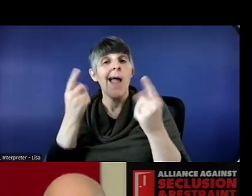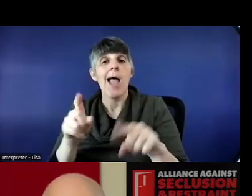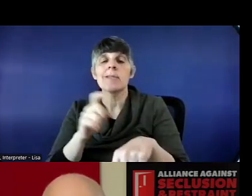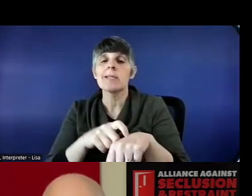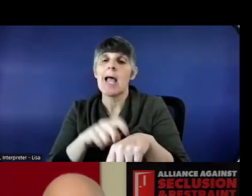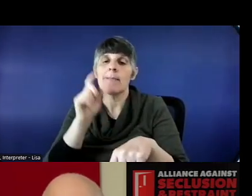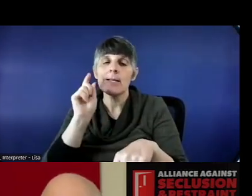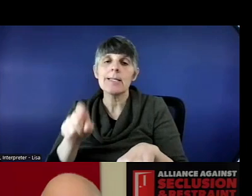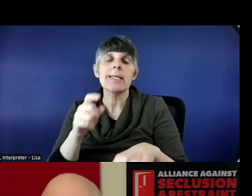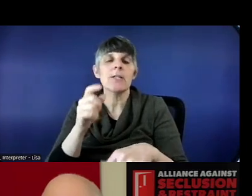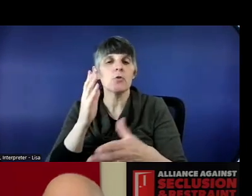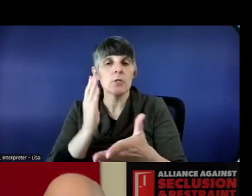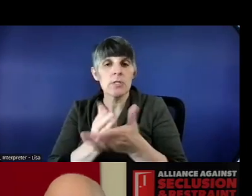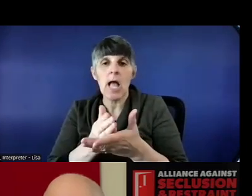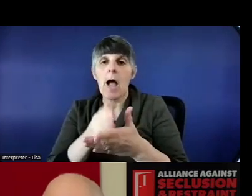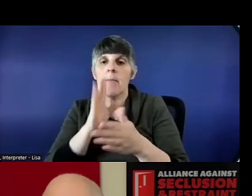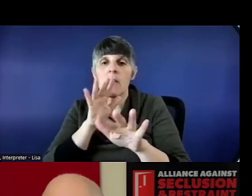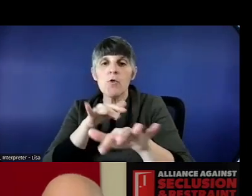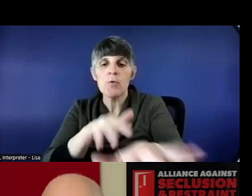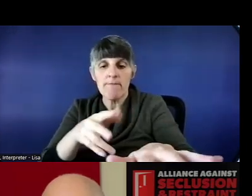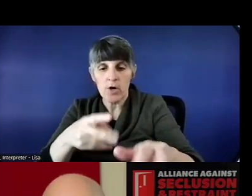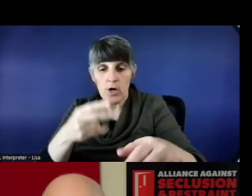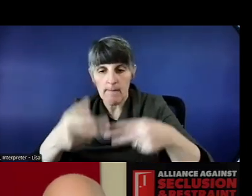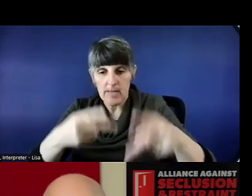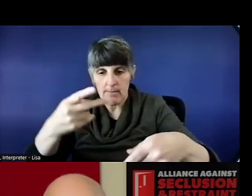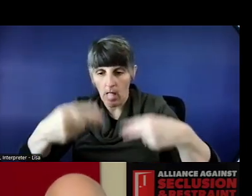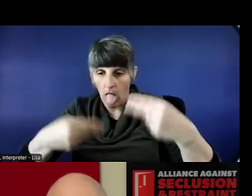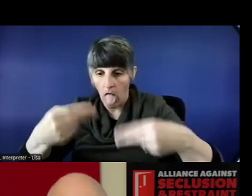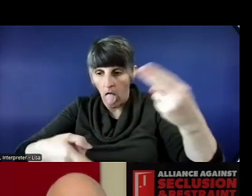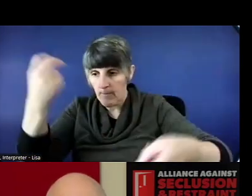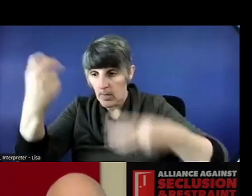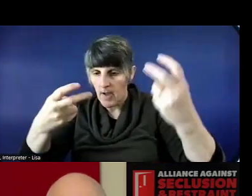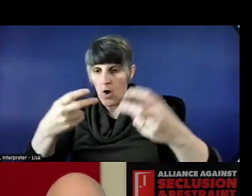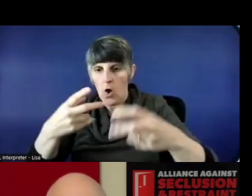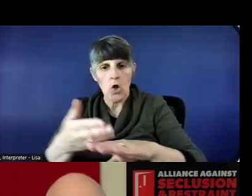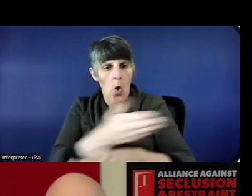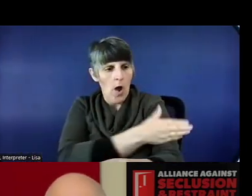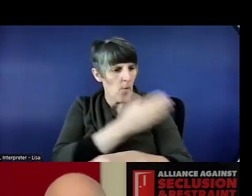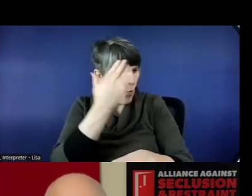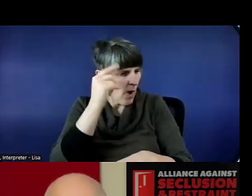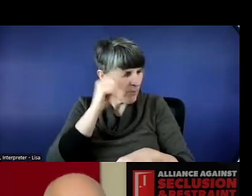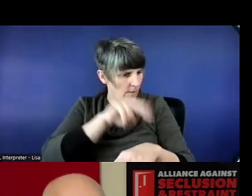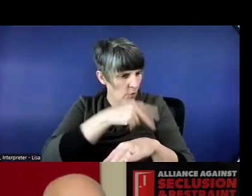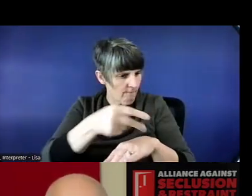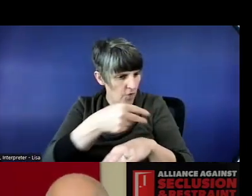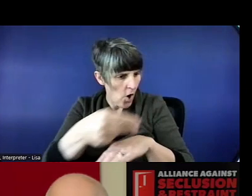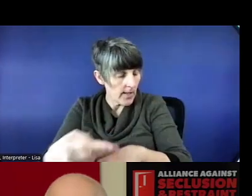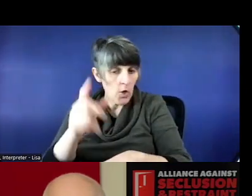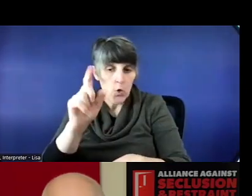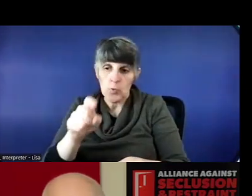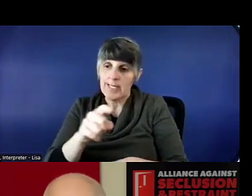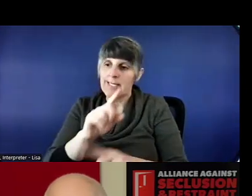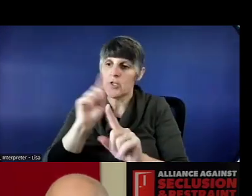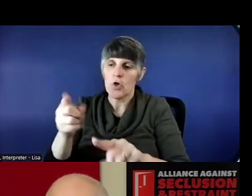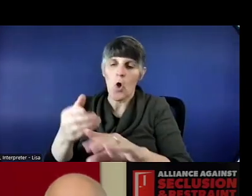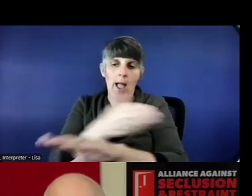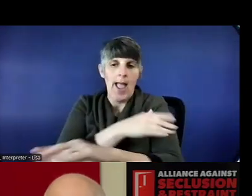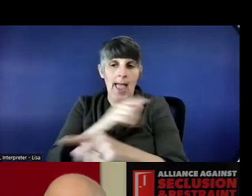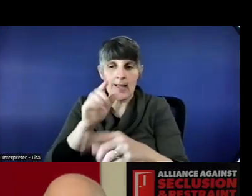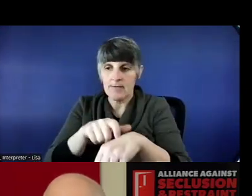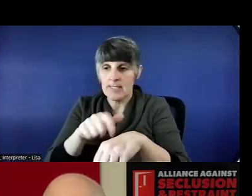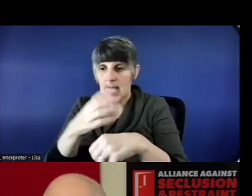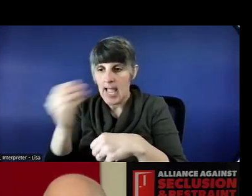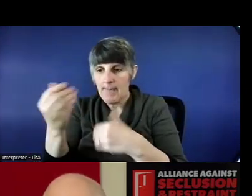pulling people out of the river and go upstream and figure out why they're falling in. We need to go upstream of timeout rooms and restraint